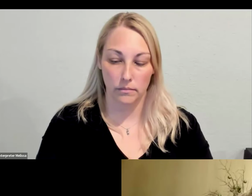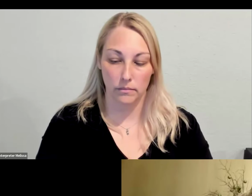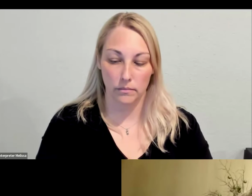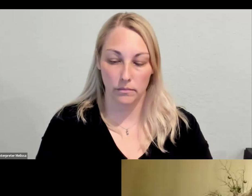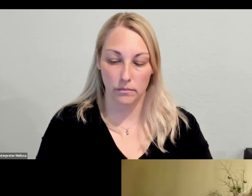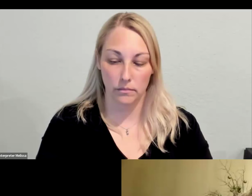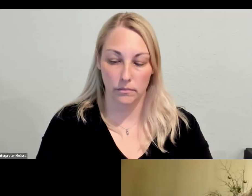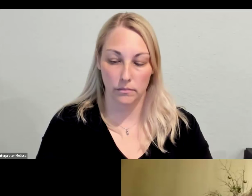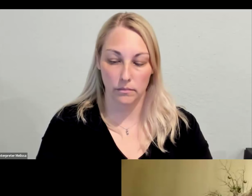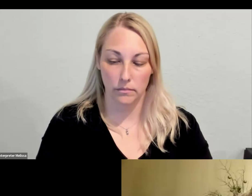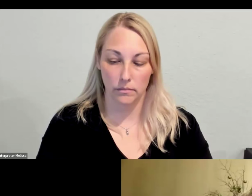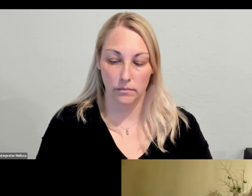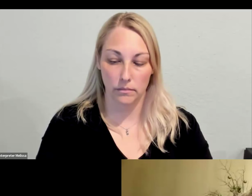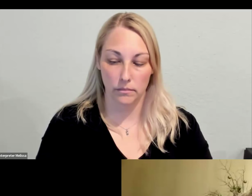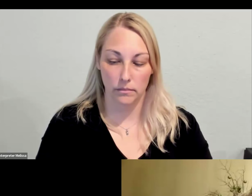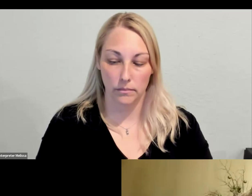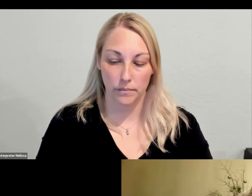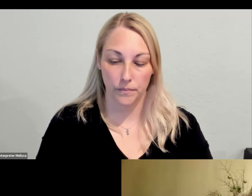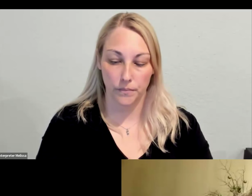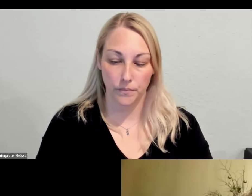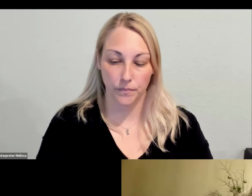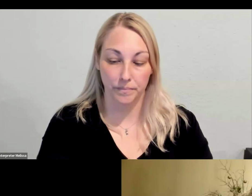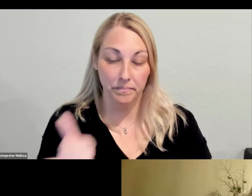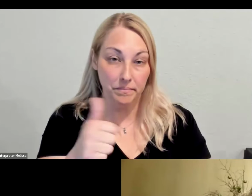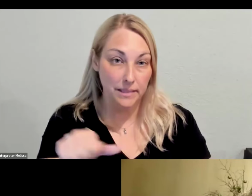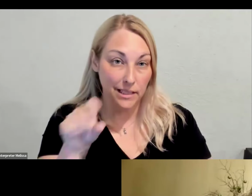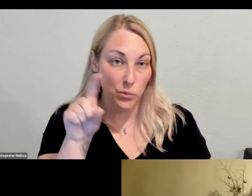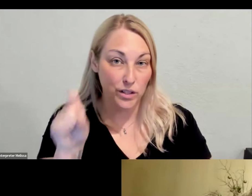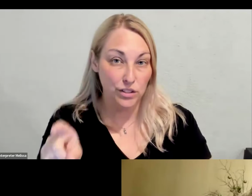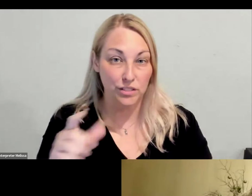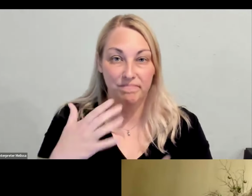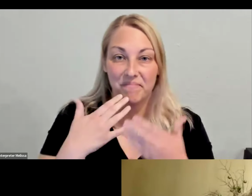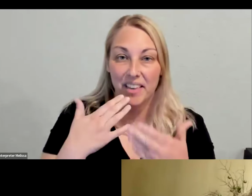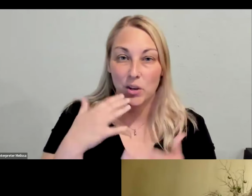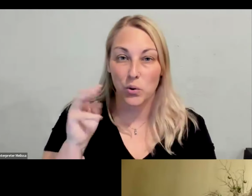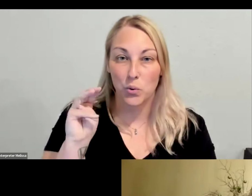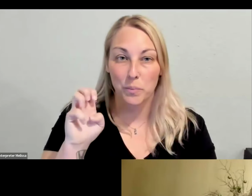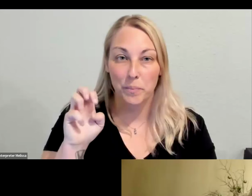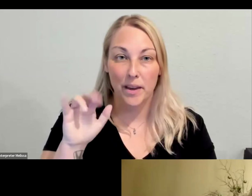Thanks, Meredith. Does anyone have any questions?